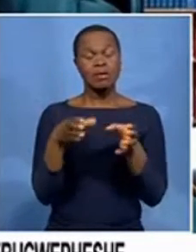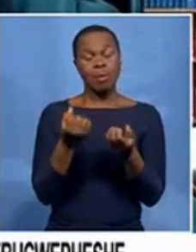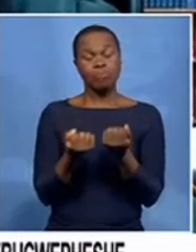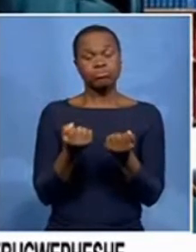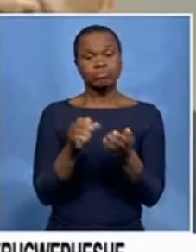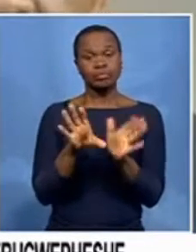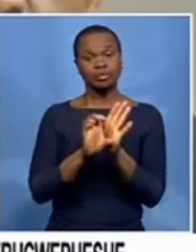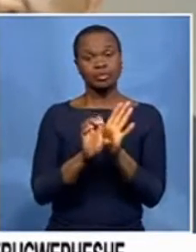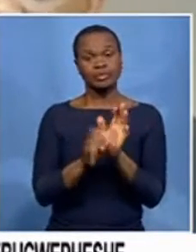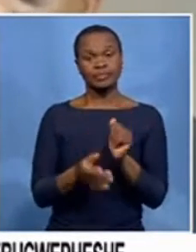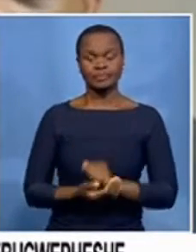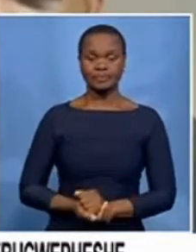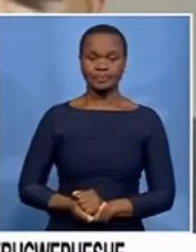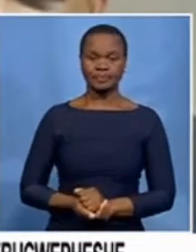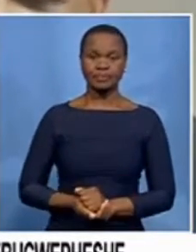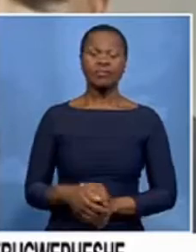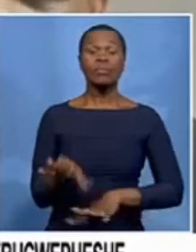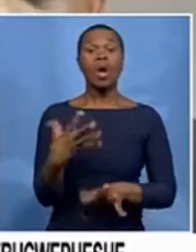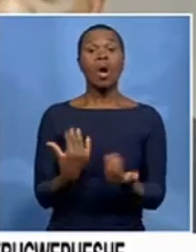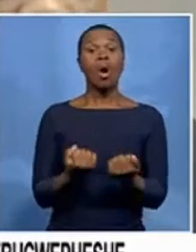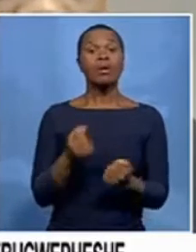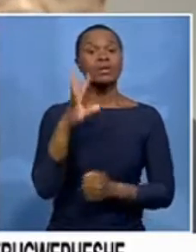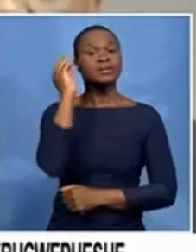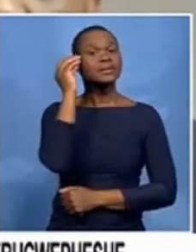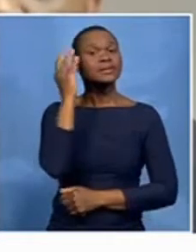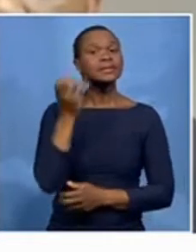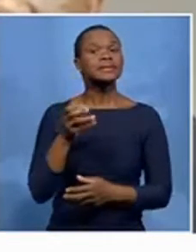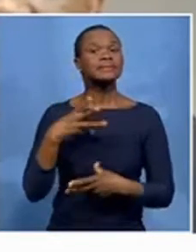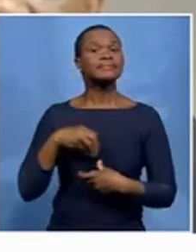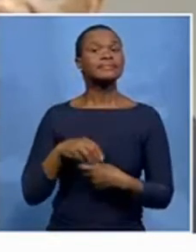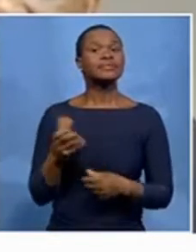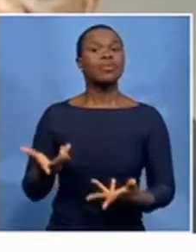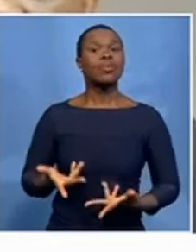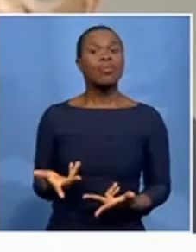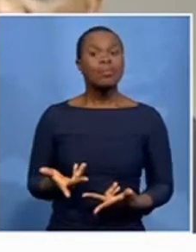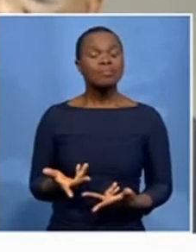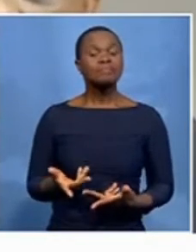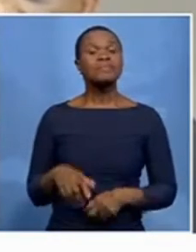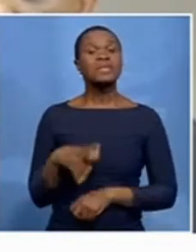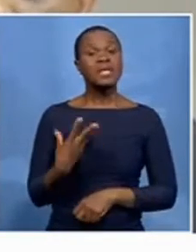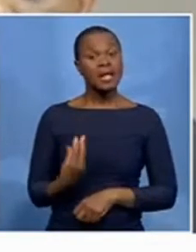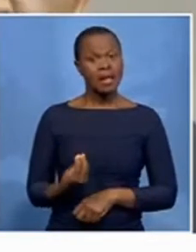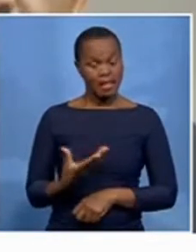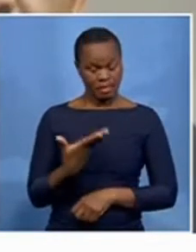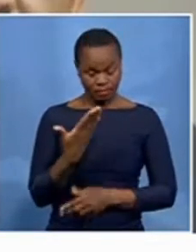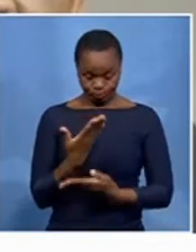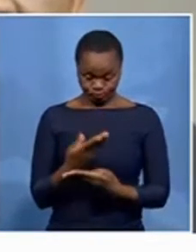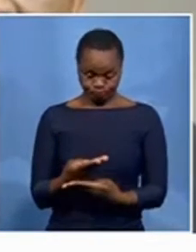yemtsetfosisekelo. All this court must be interested in. Do I have in front of me